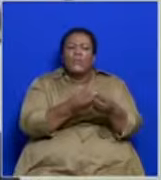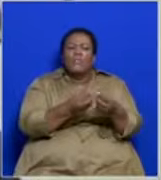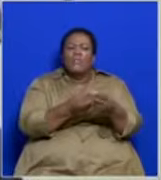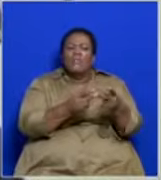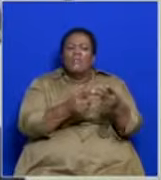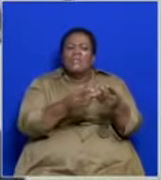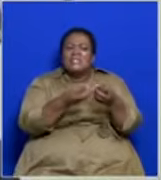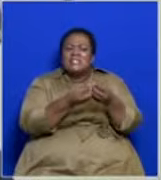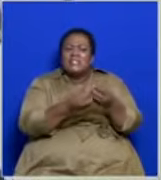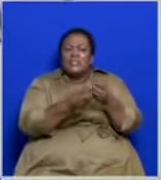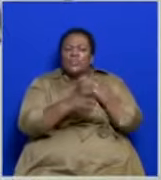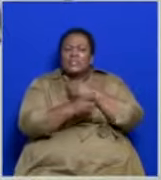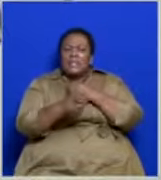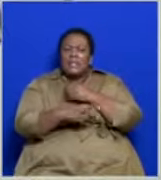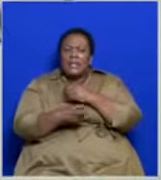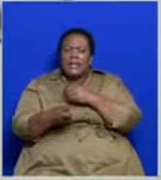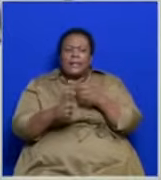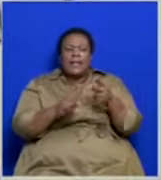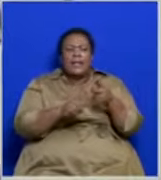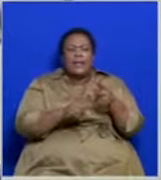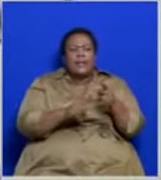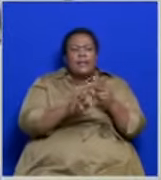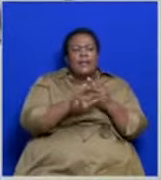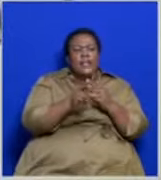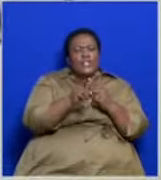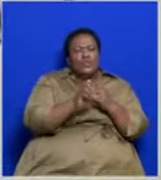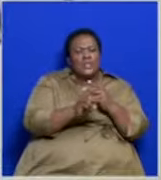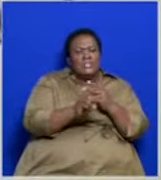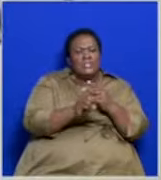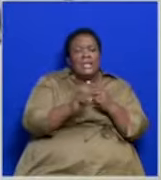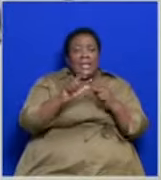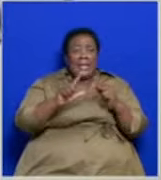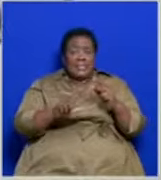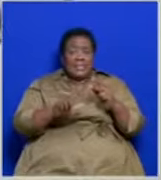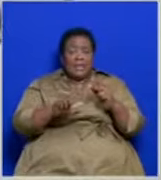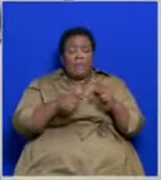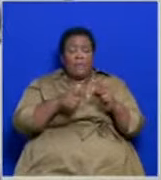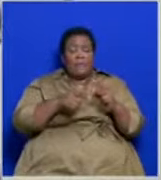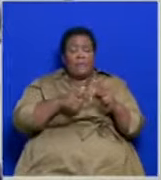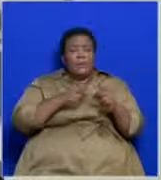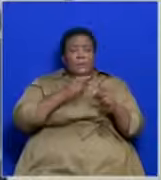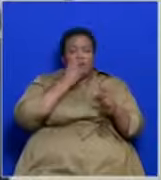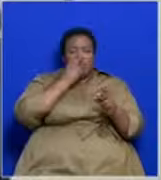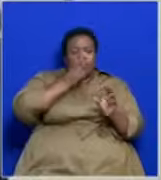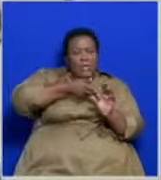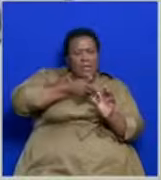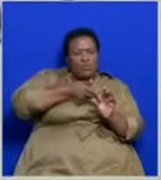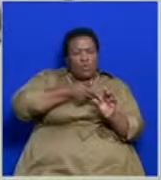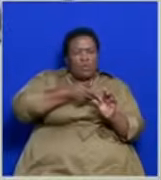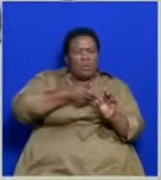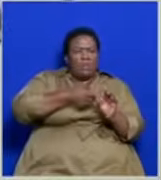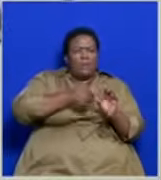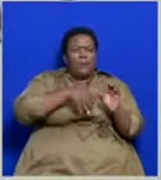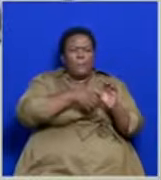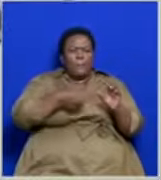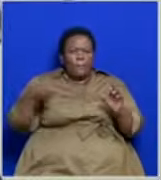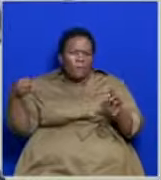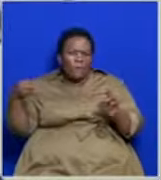drained, auto shift and ECU also stolen.